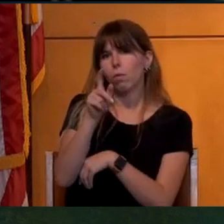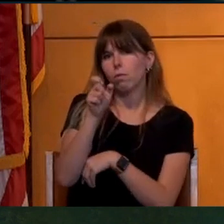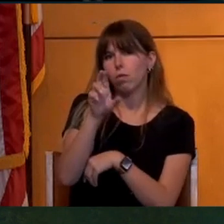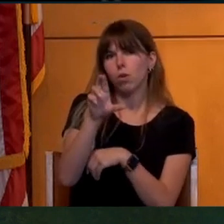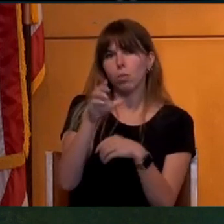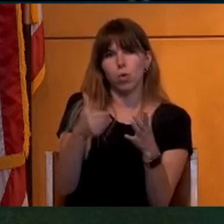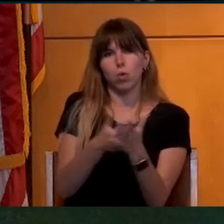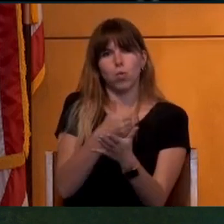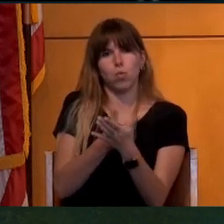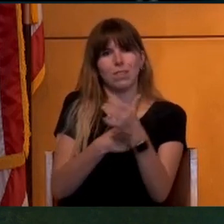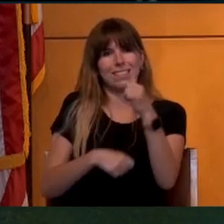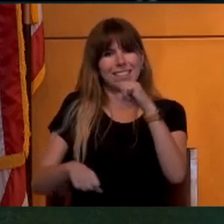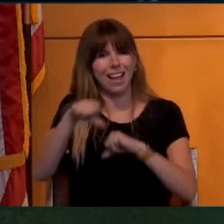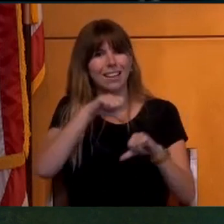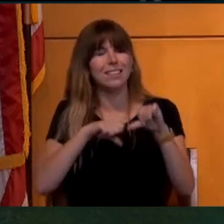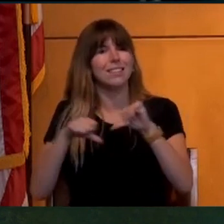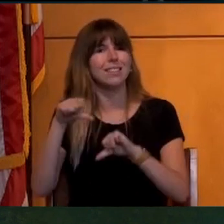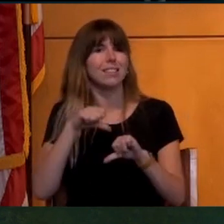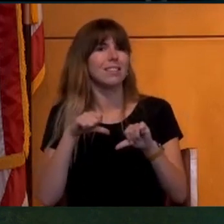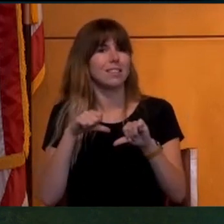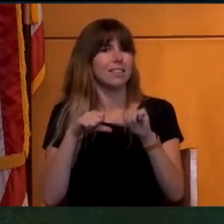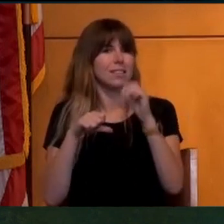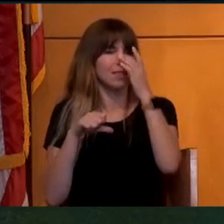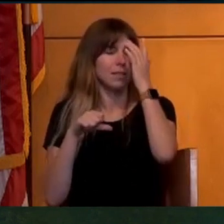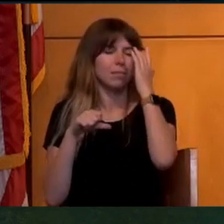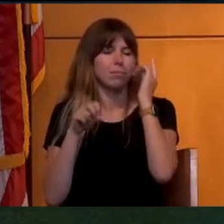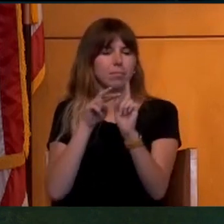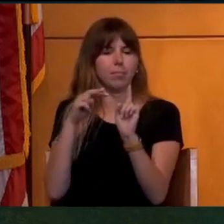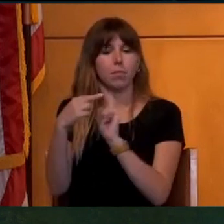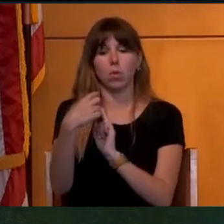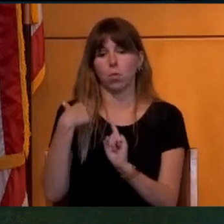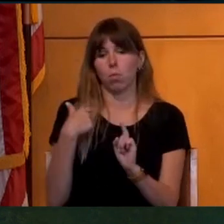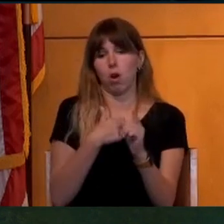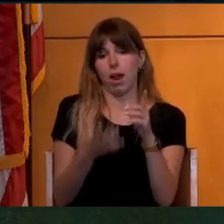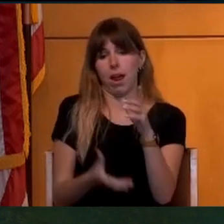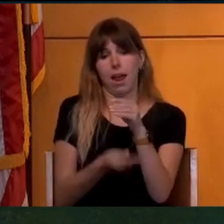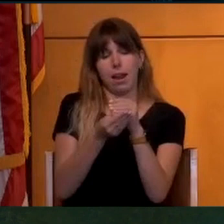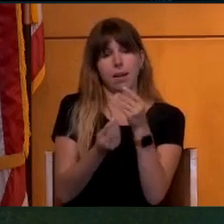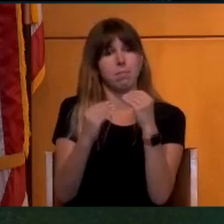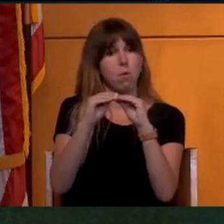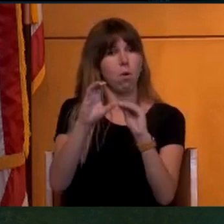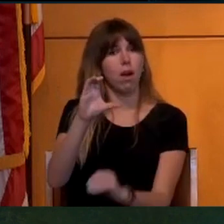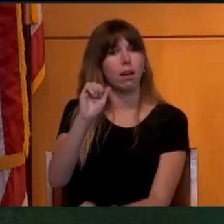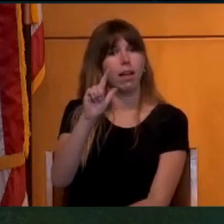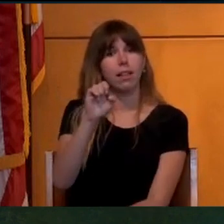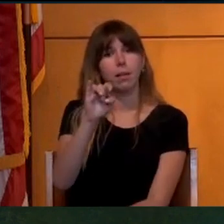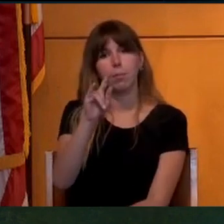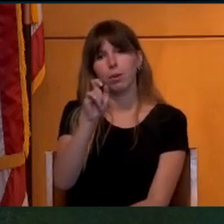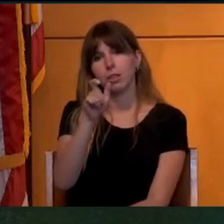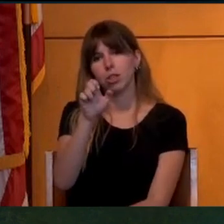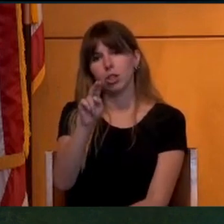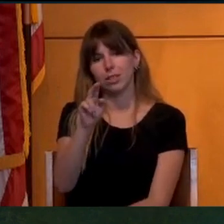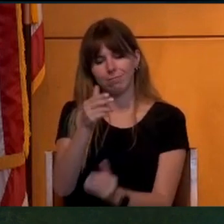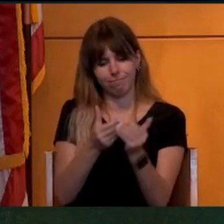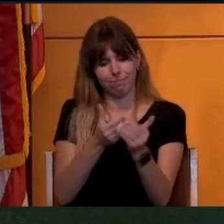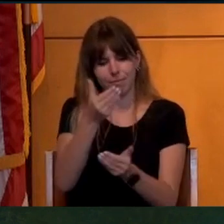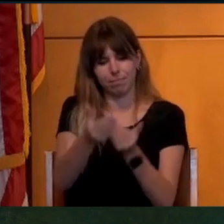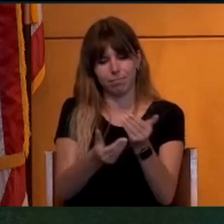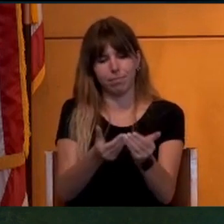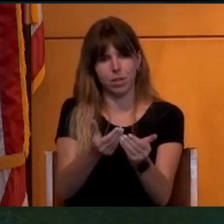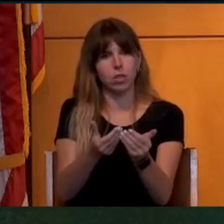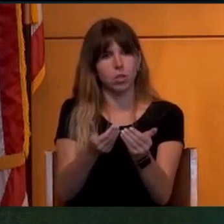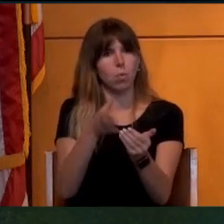Kevin Lewis. We are adding extra calibration steps into the flow to turn this into a really